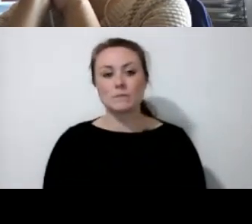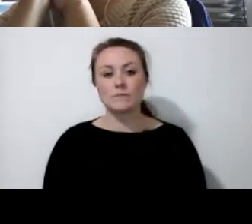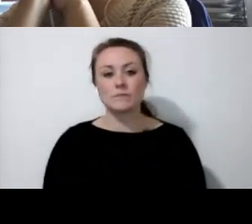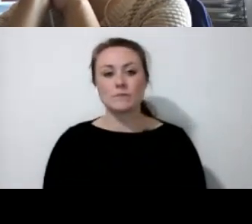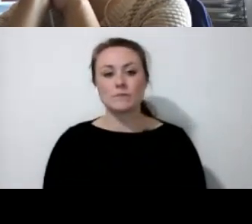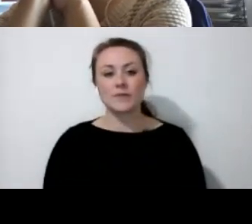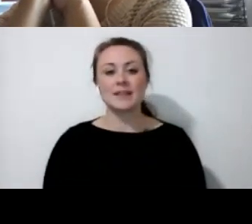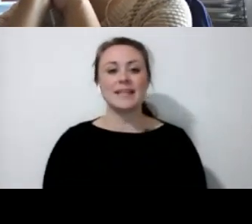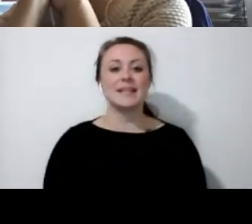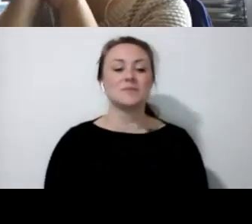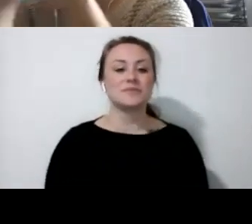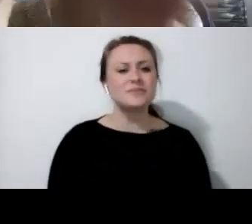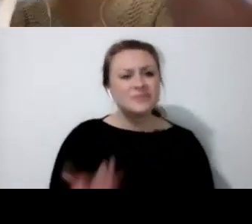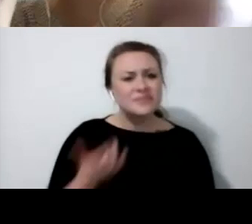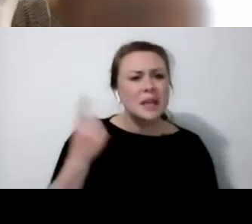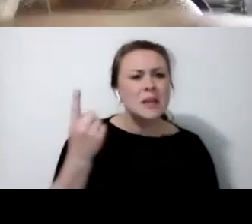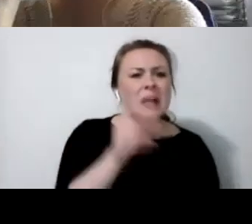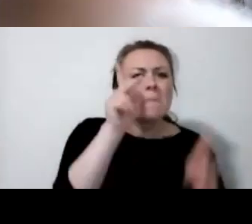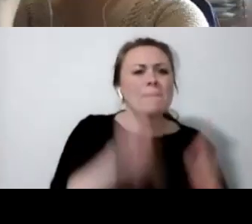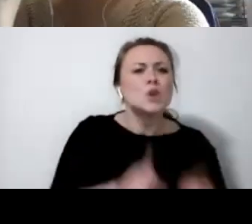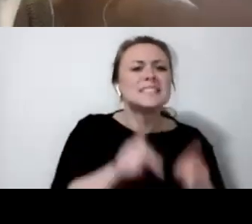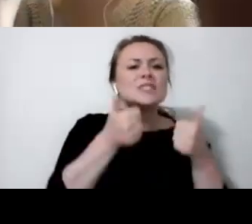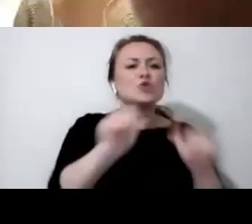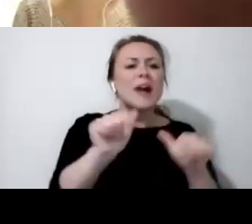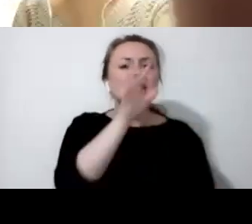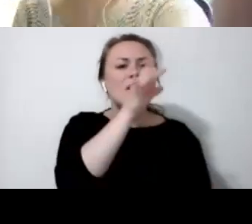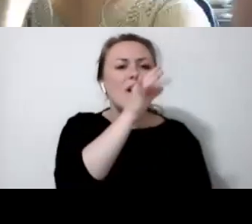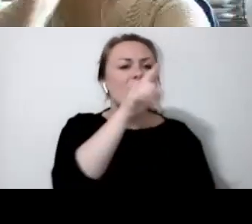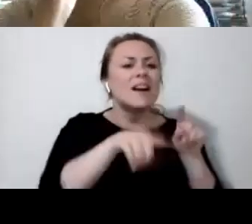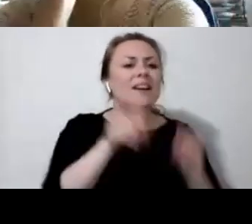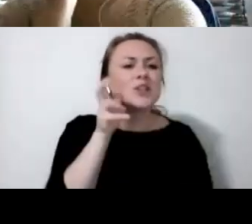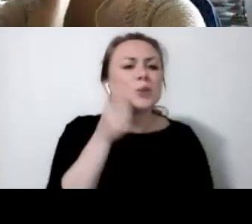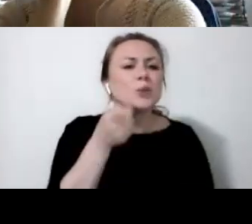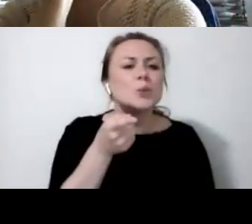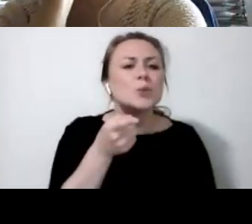I think someone's trying to say something and we can't quite hear it. Is that you, Dr. Adu?